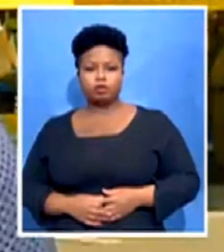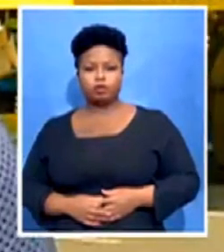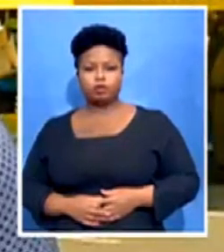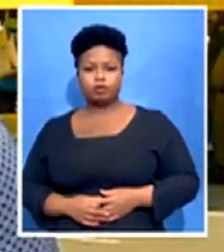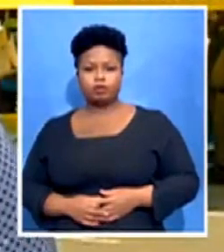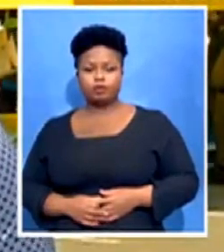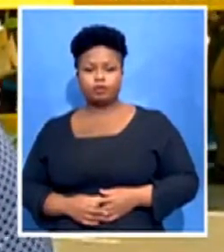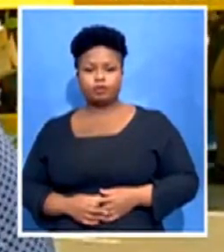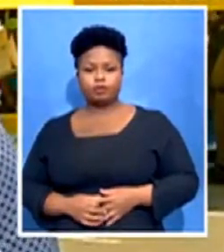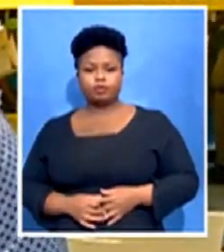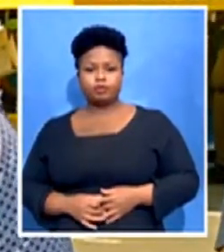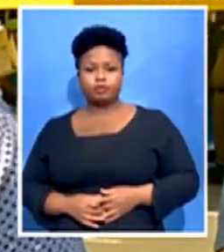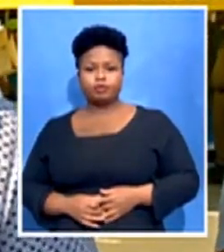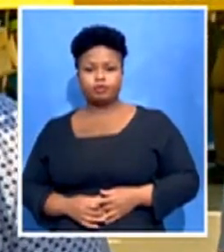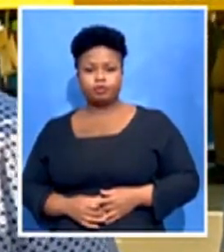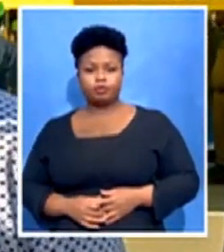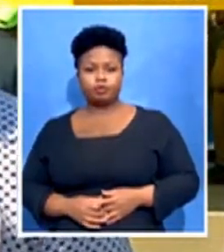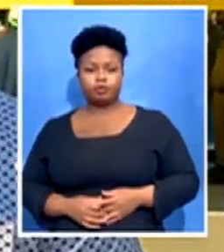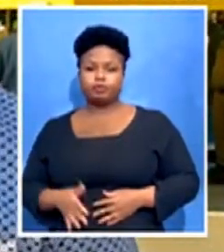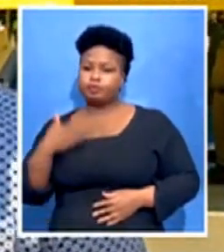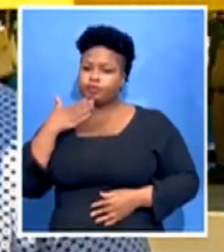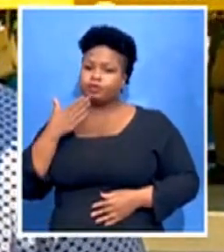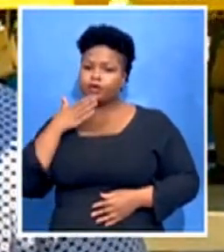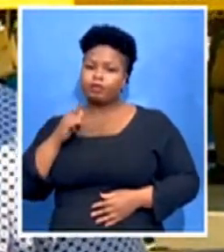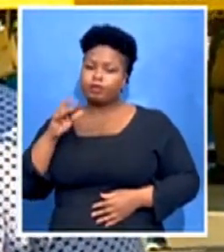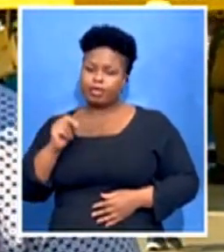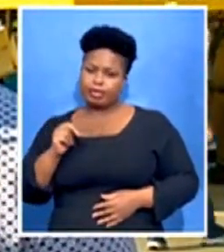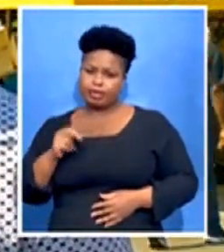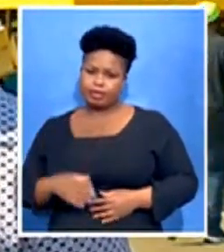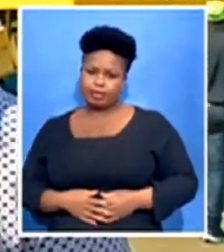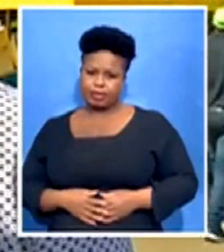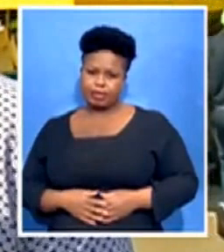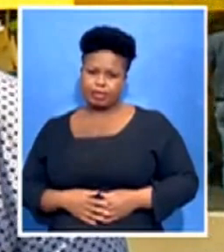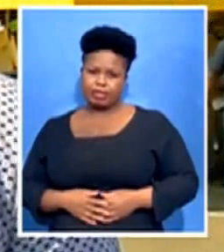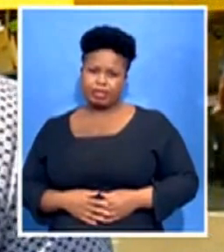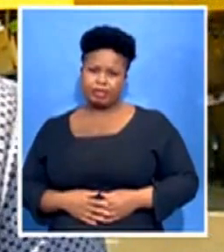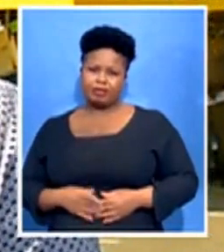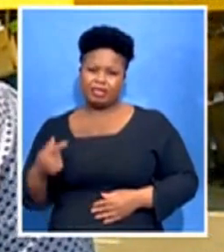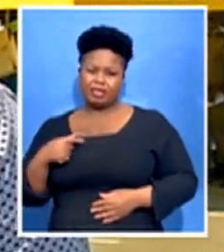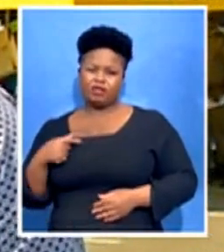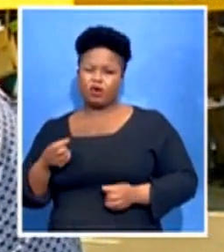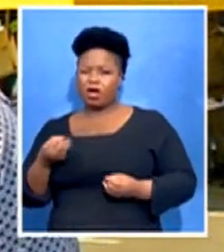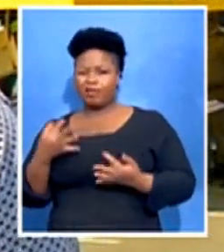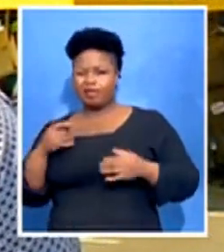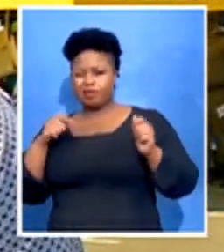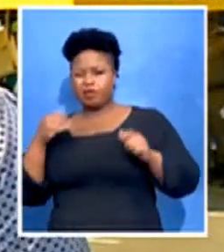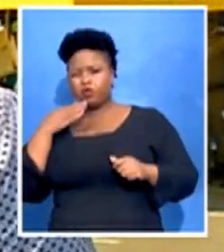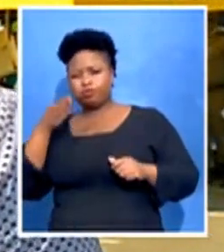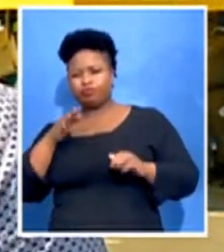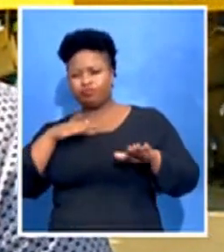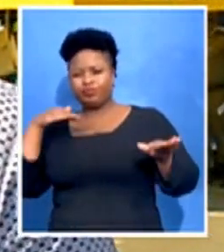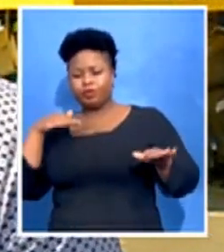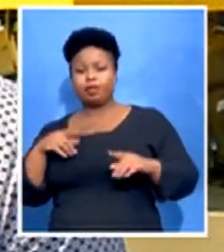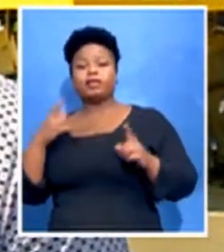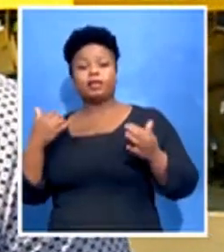Thank you so much, Blaine. I'm going to come back to you with regard to traffic volumes a little bit later on, but here we